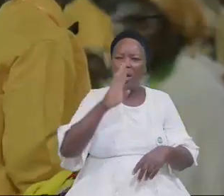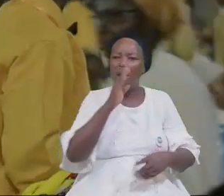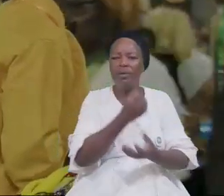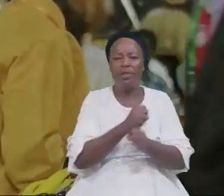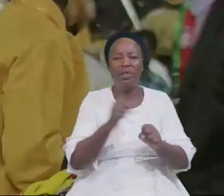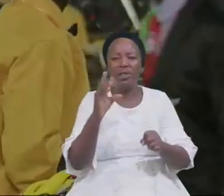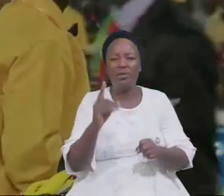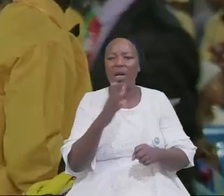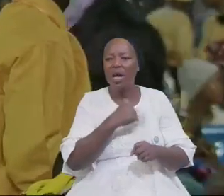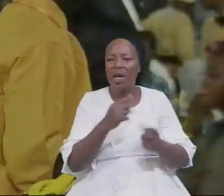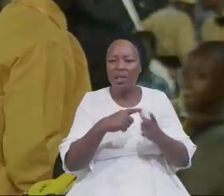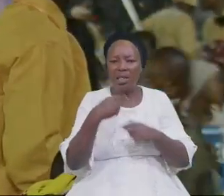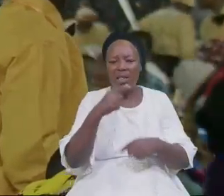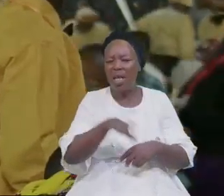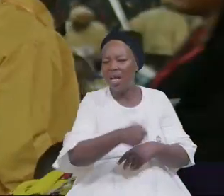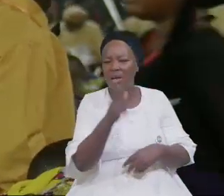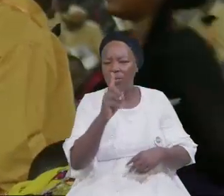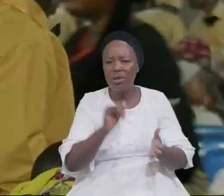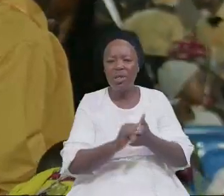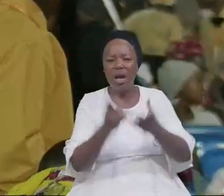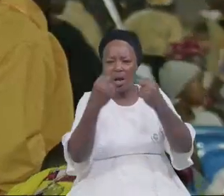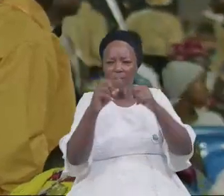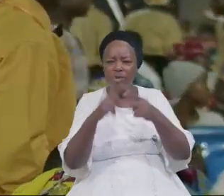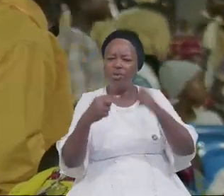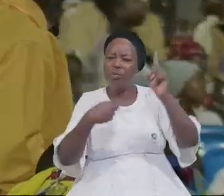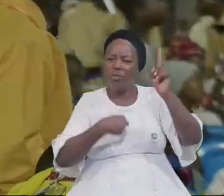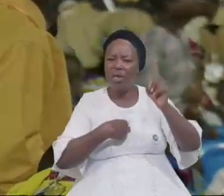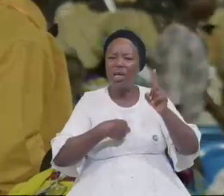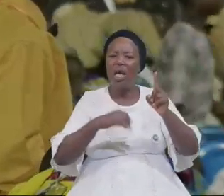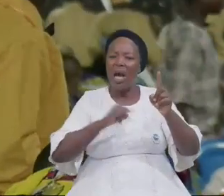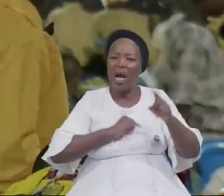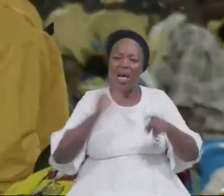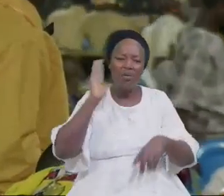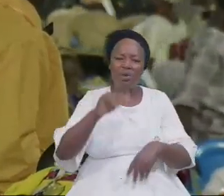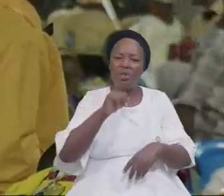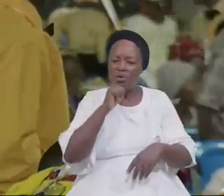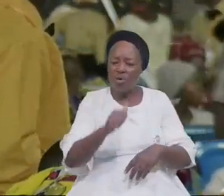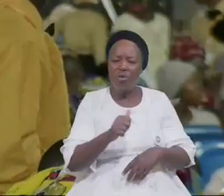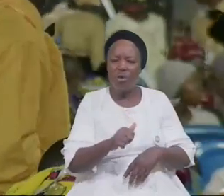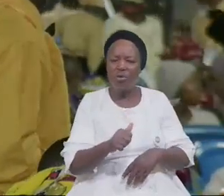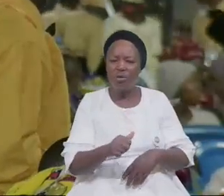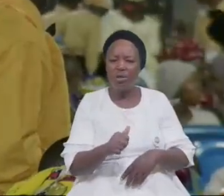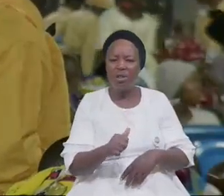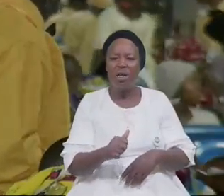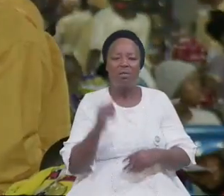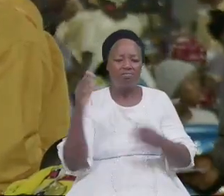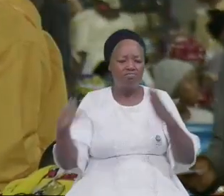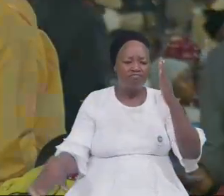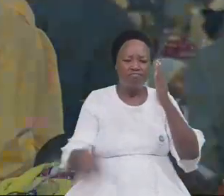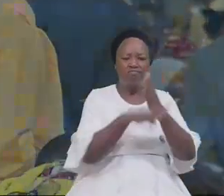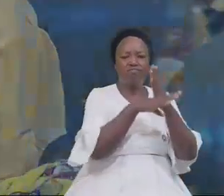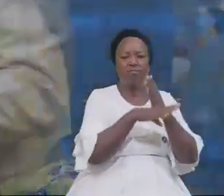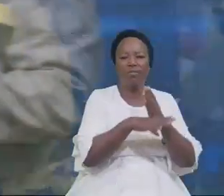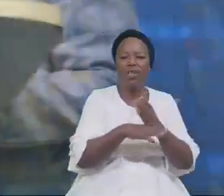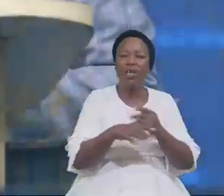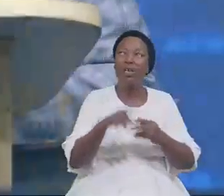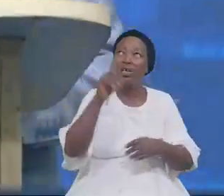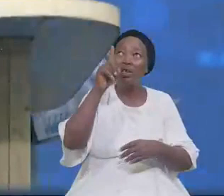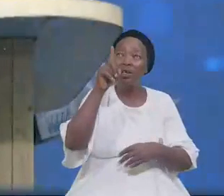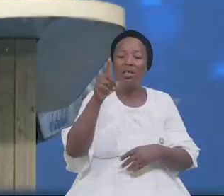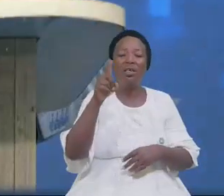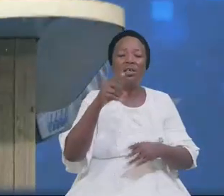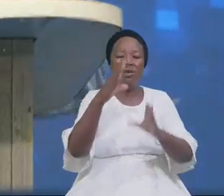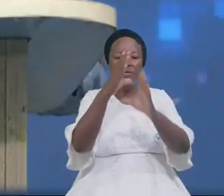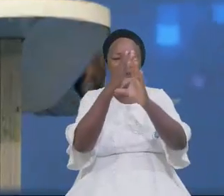he says, anyone that comes to me, I will in no wise cast off. He receives